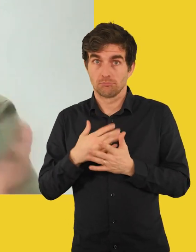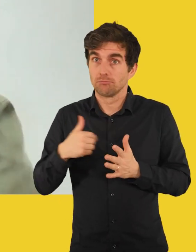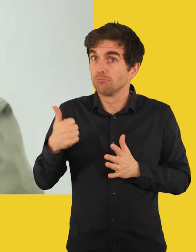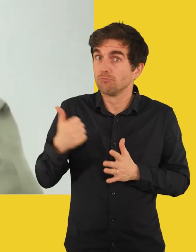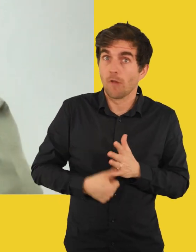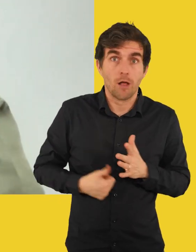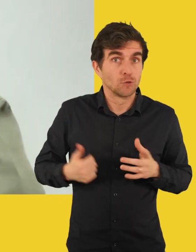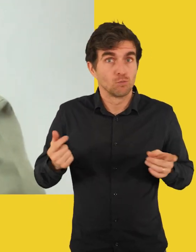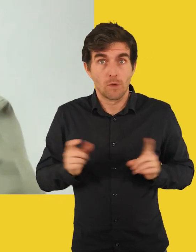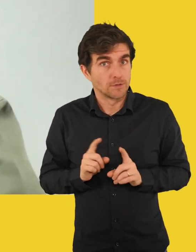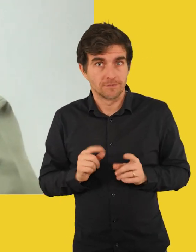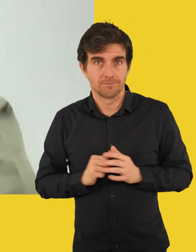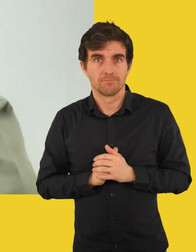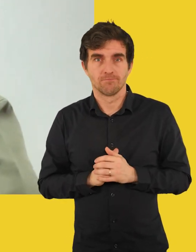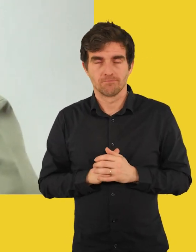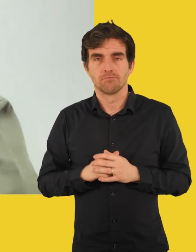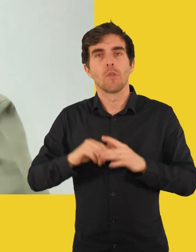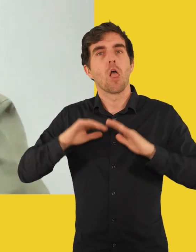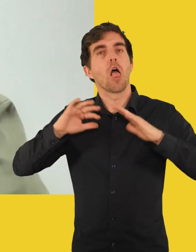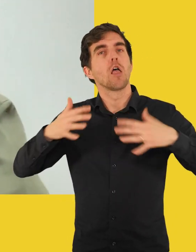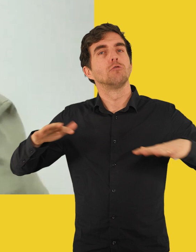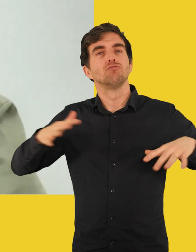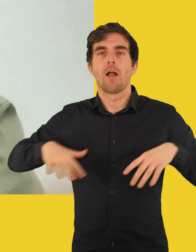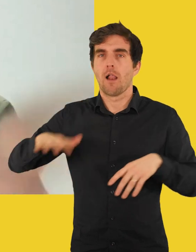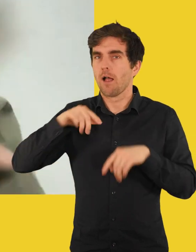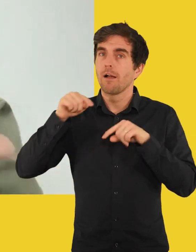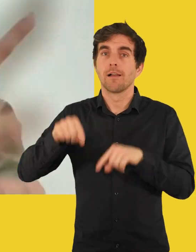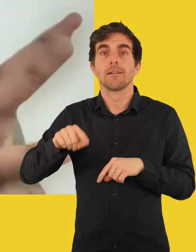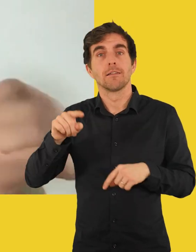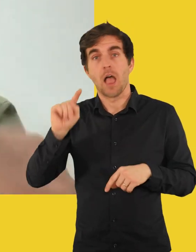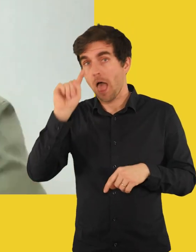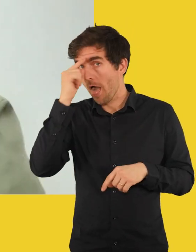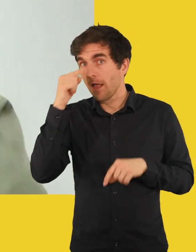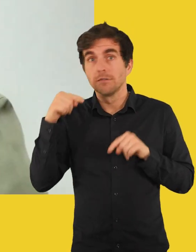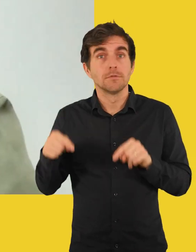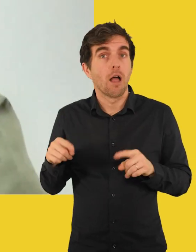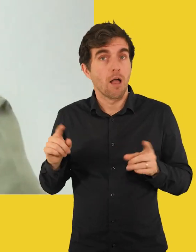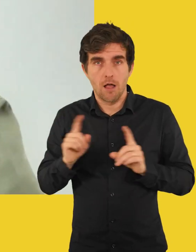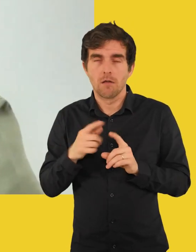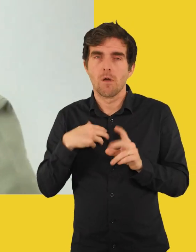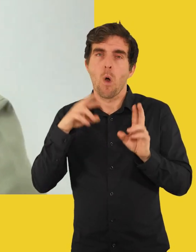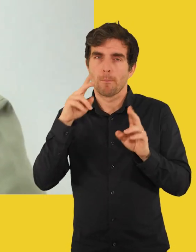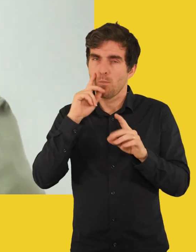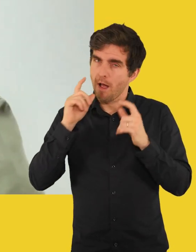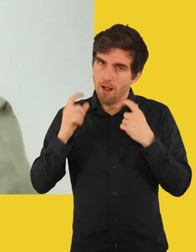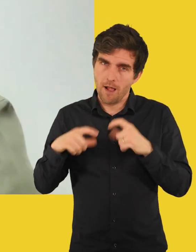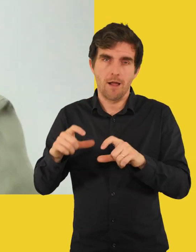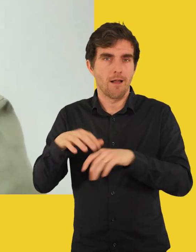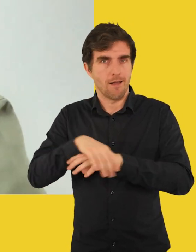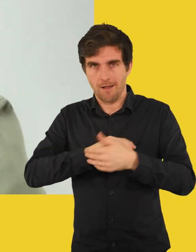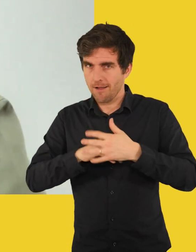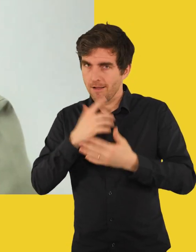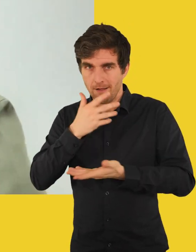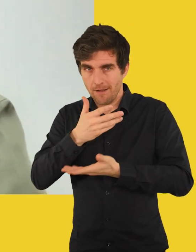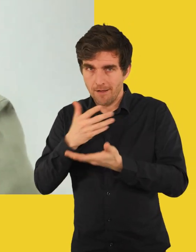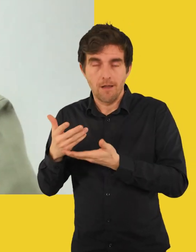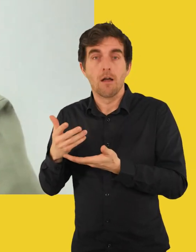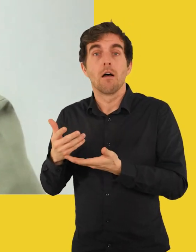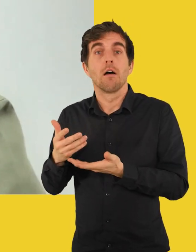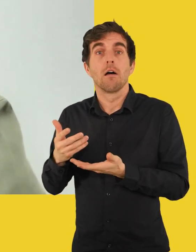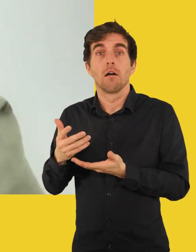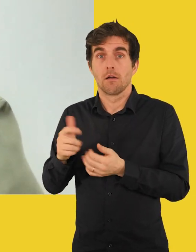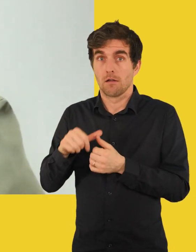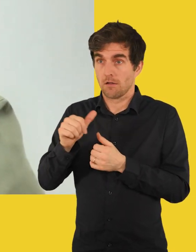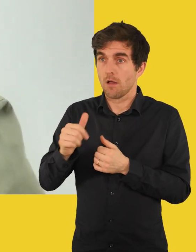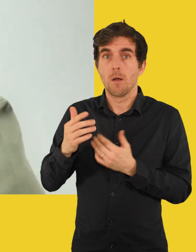first such session we are going to start with in a rural landscape here in India, and we hope to keep